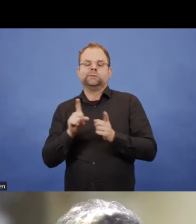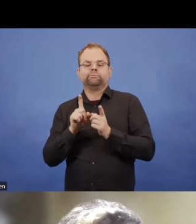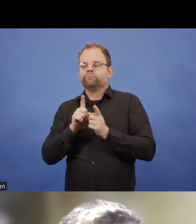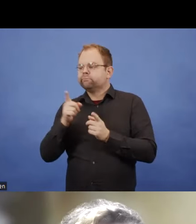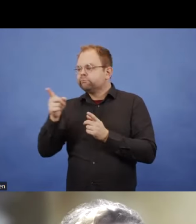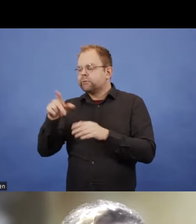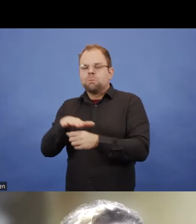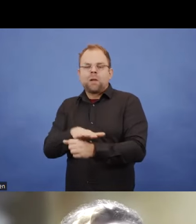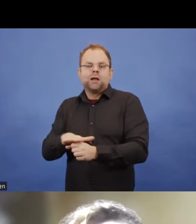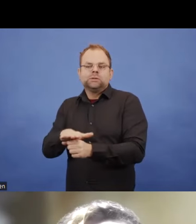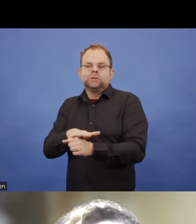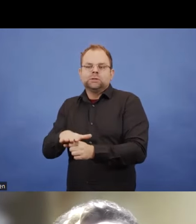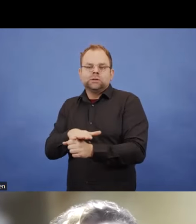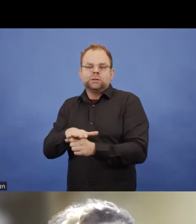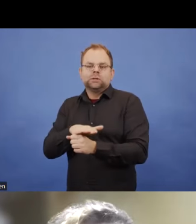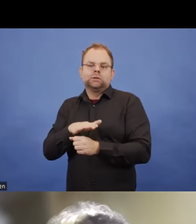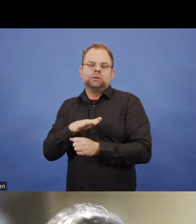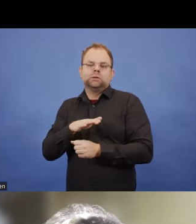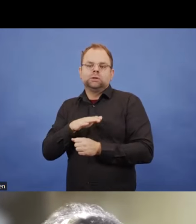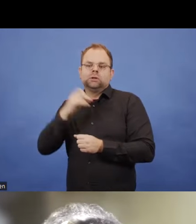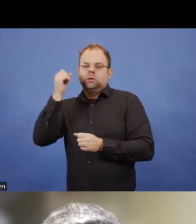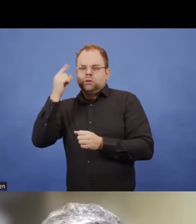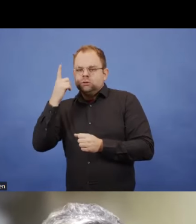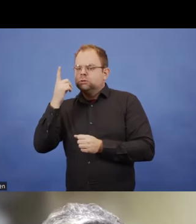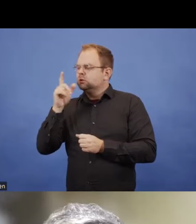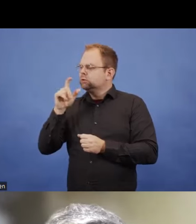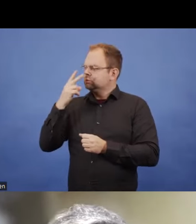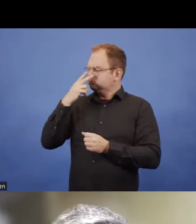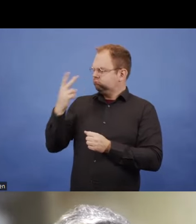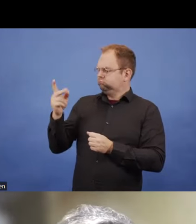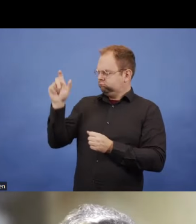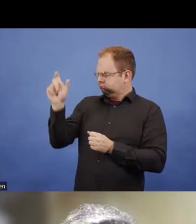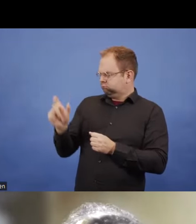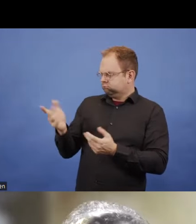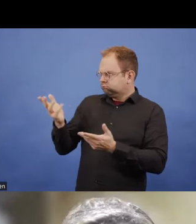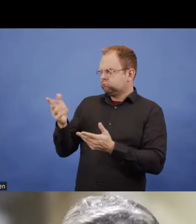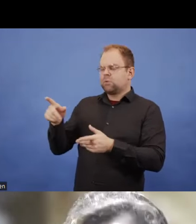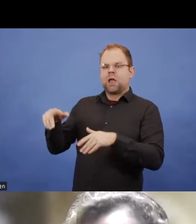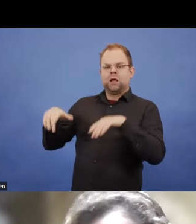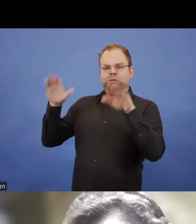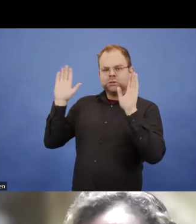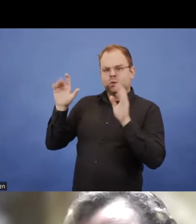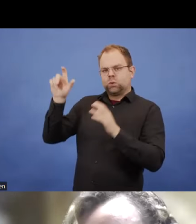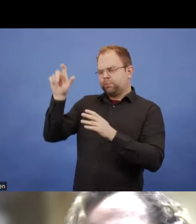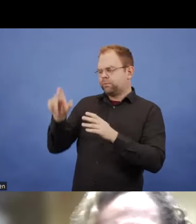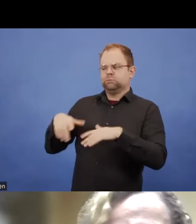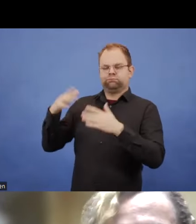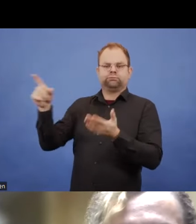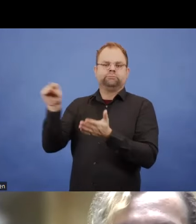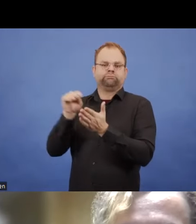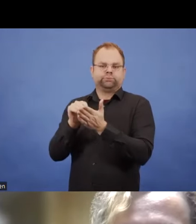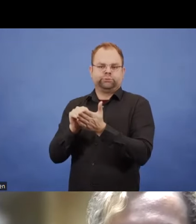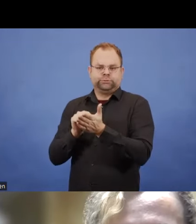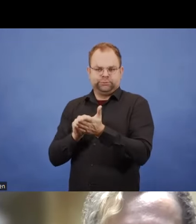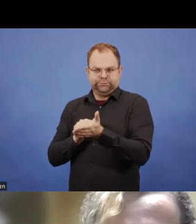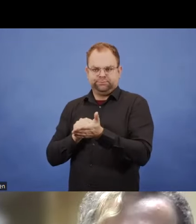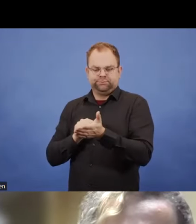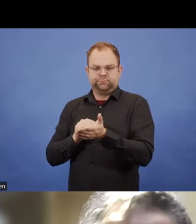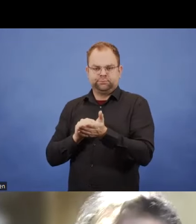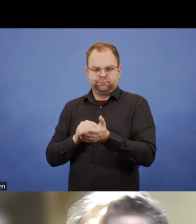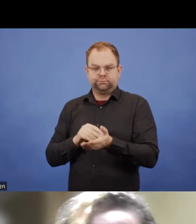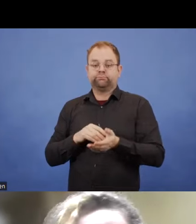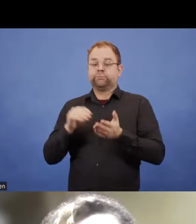seeker. And after that, issue some documentation for you to be able, ideally, to stay in the